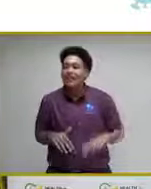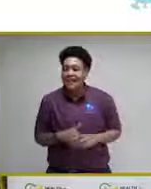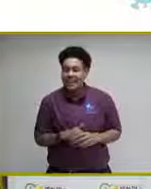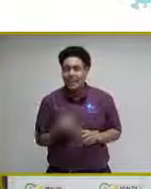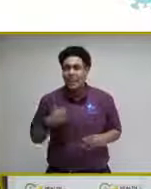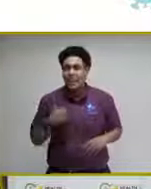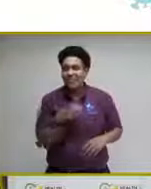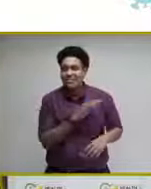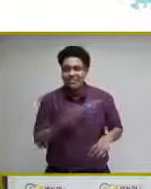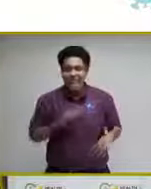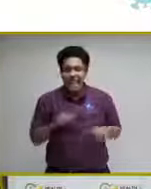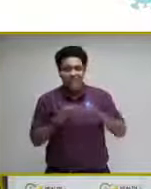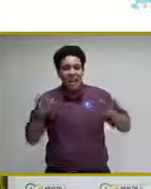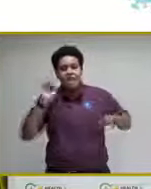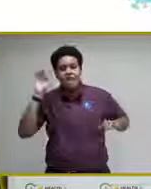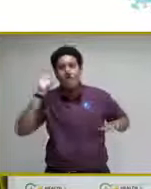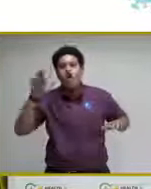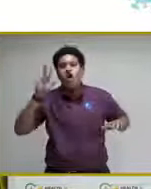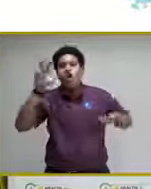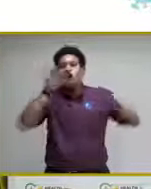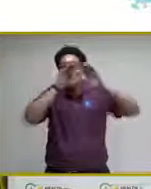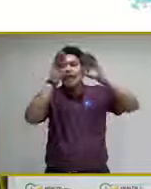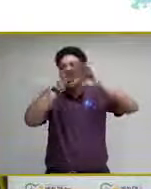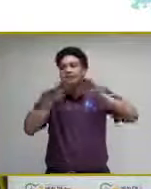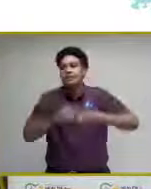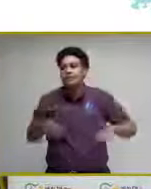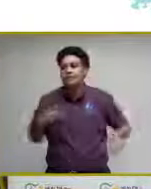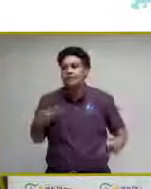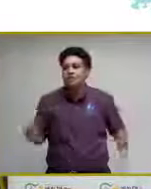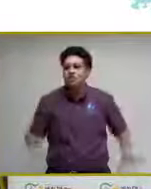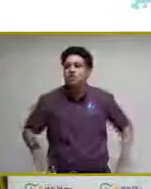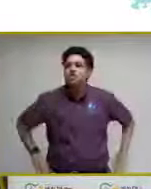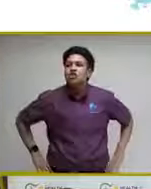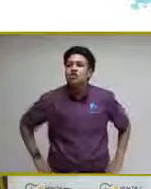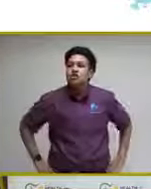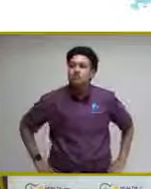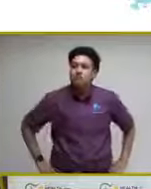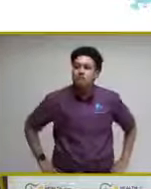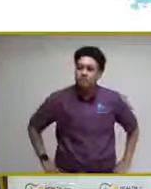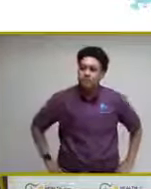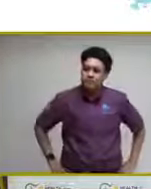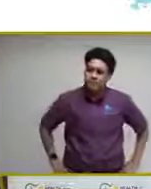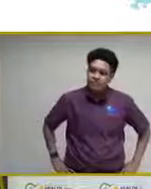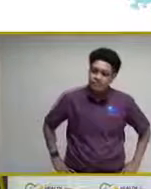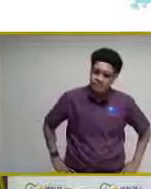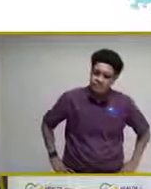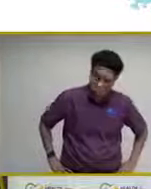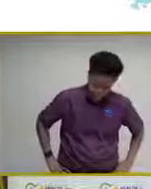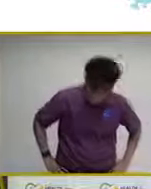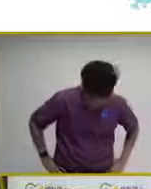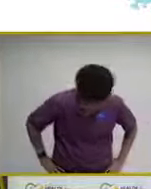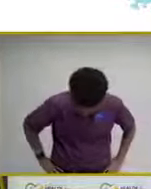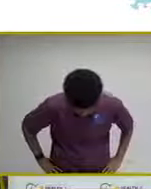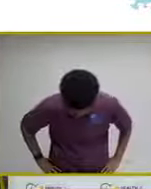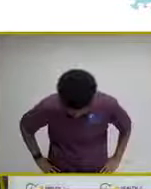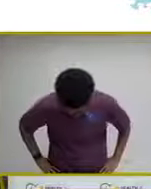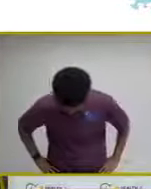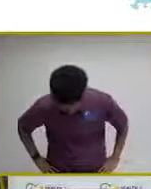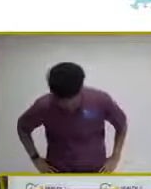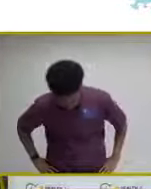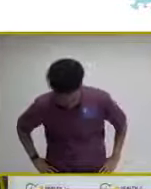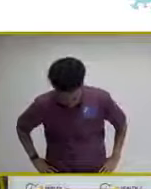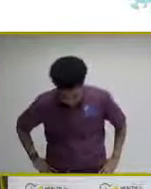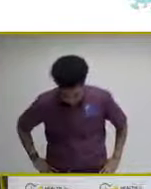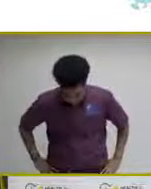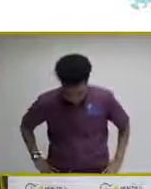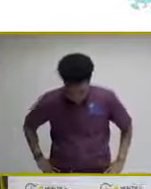the staffing levels for all 3 levels. Now, based on that throughput and based